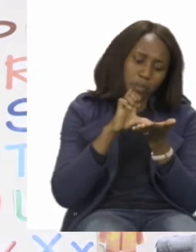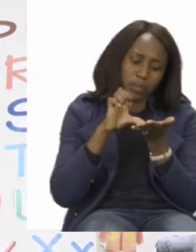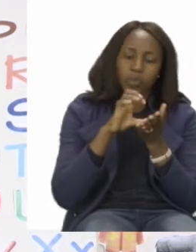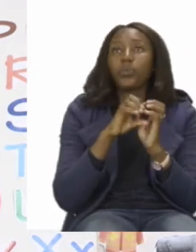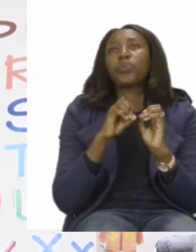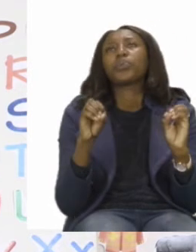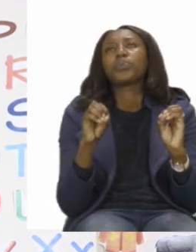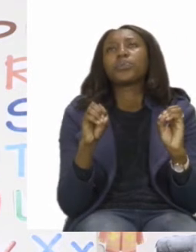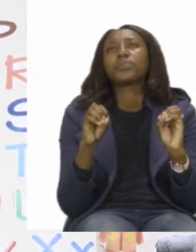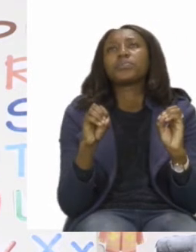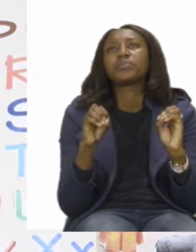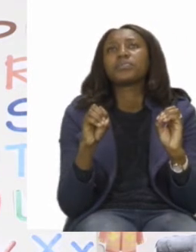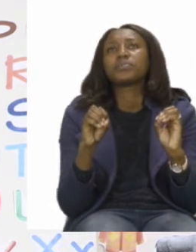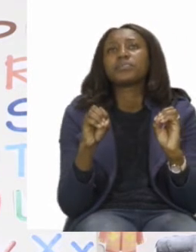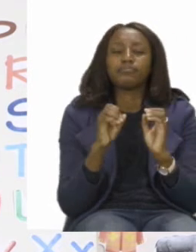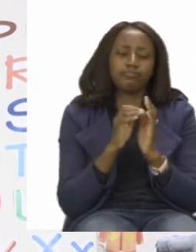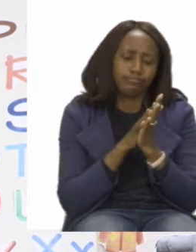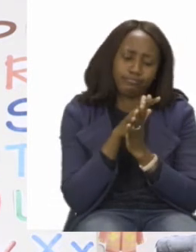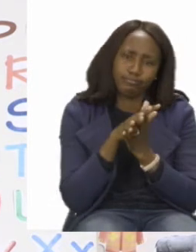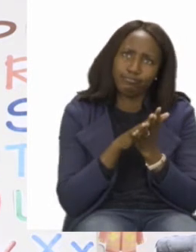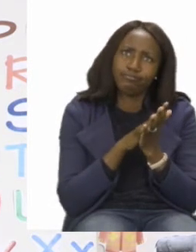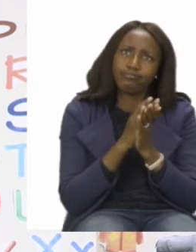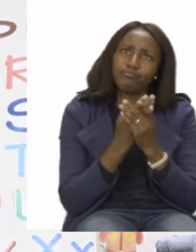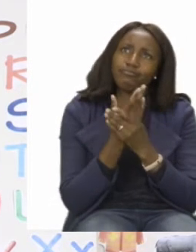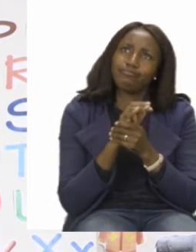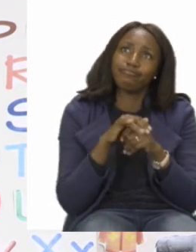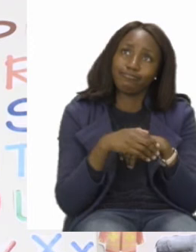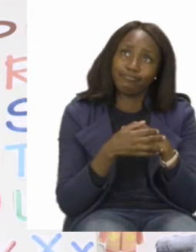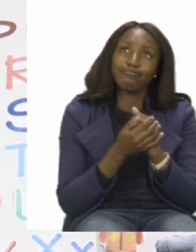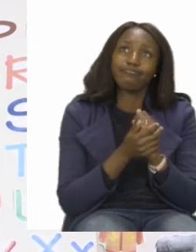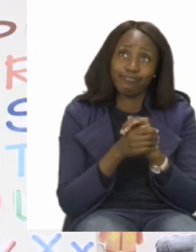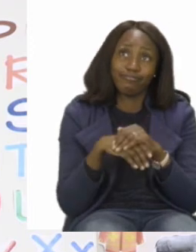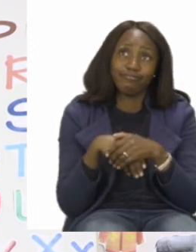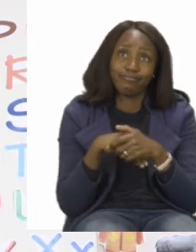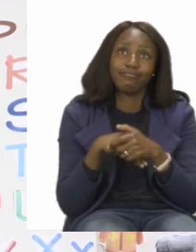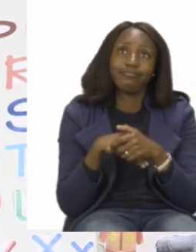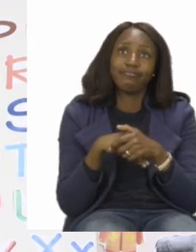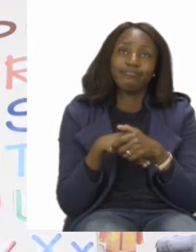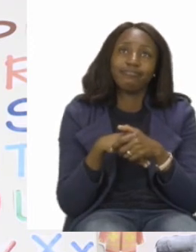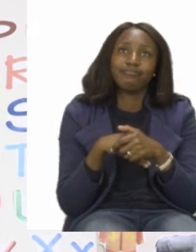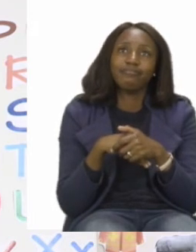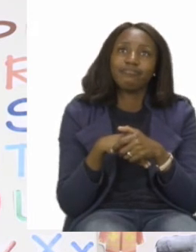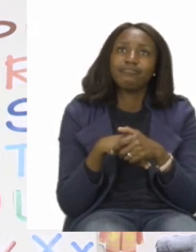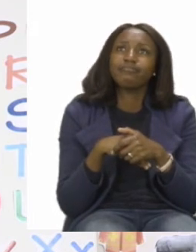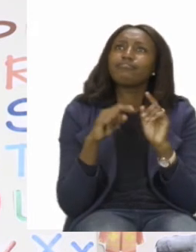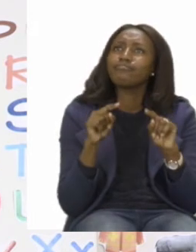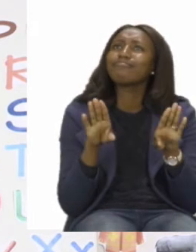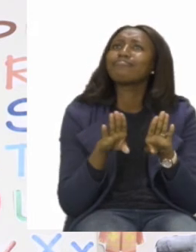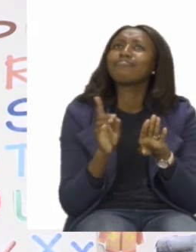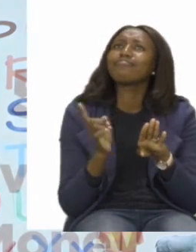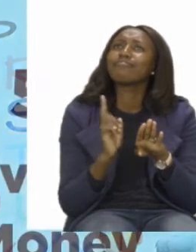the sanitizer very carefully to keep away the germs. Now let's see, what are we going